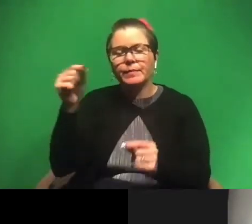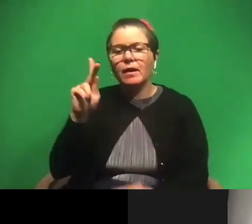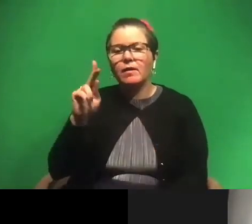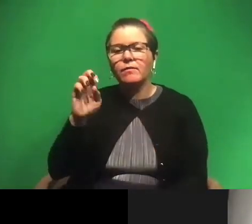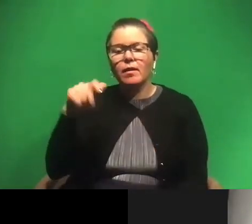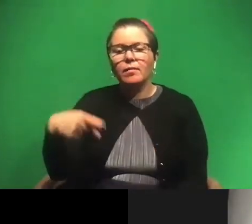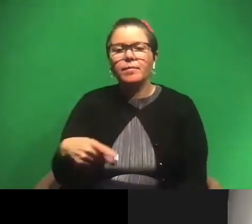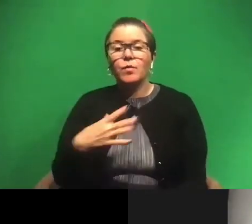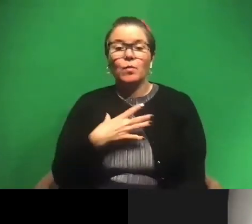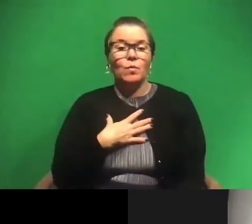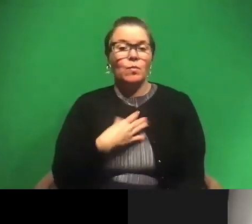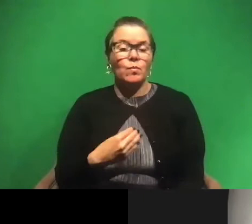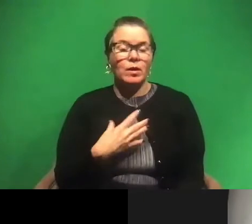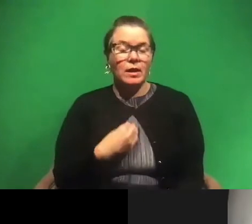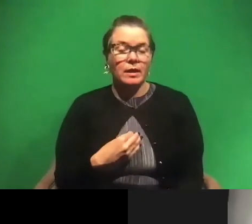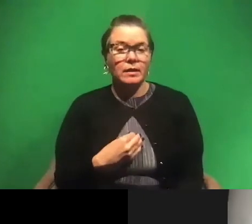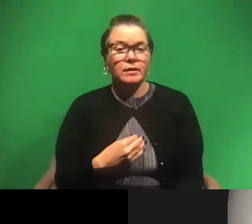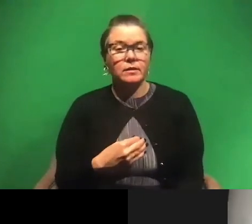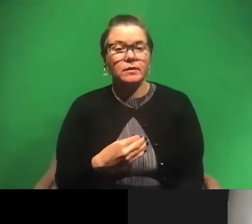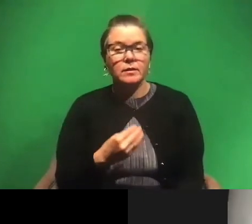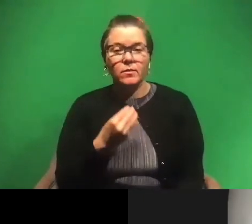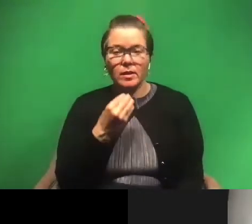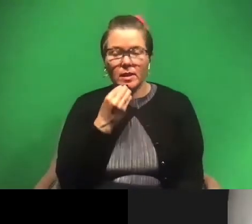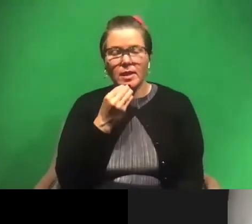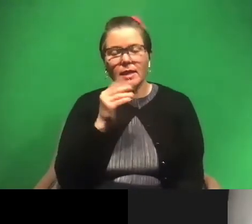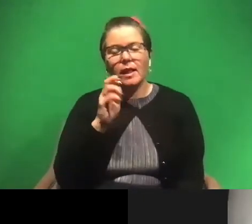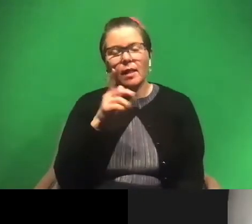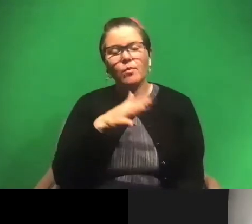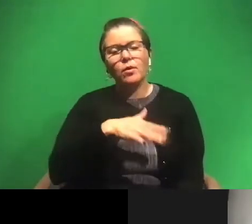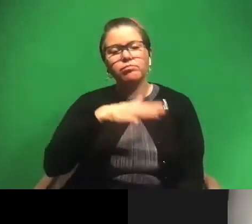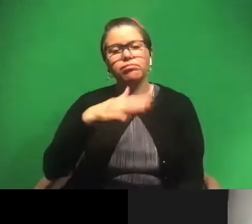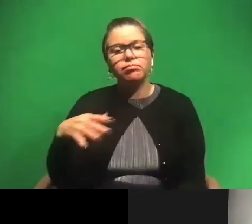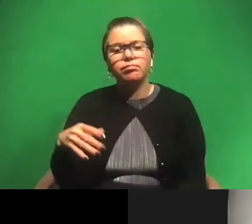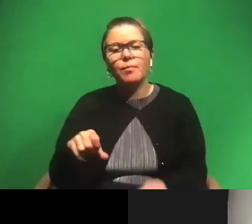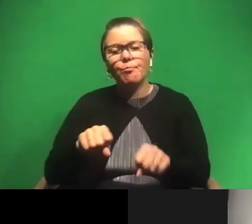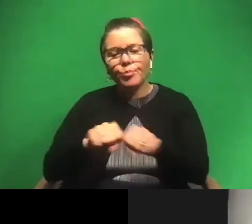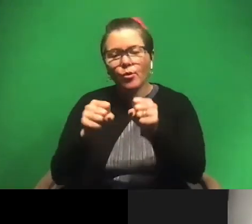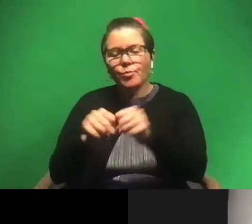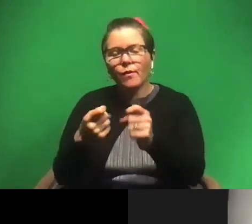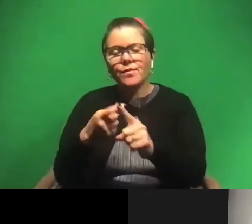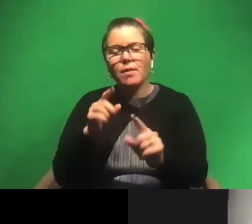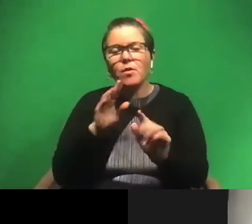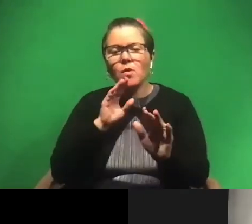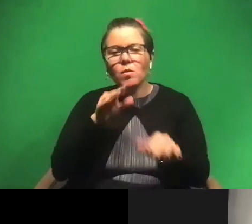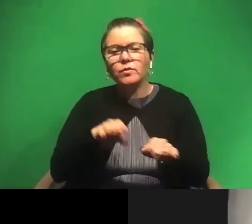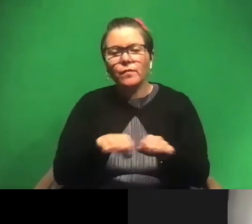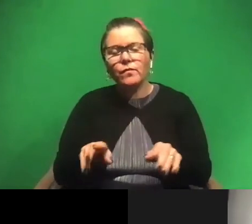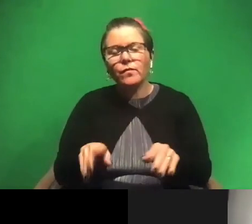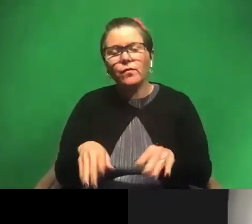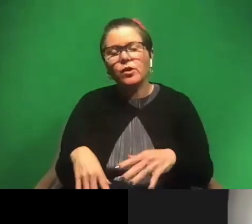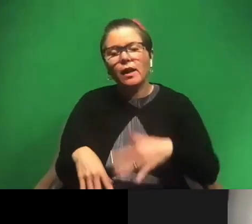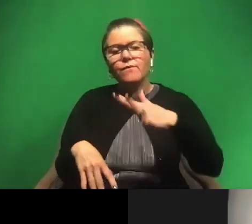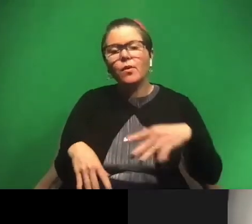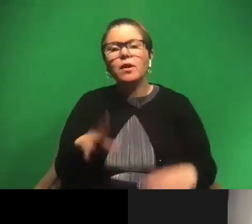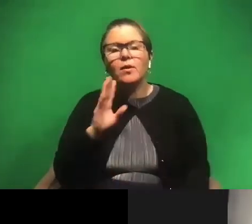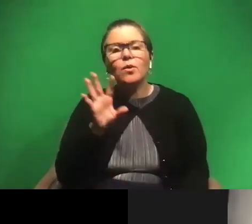White abalone will eat drift kelp, which means kelp that's broken off of the ocean floor and is floating along, and they'll kind of reach out and grab